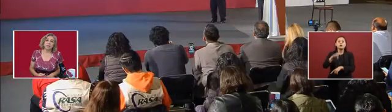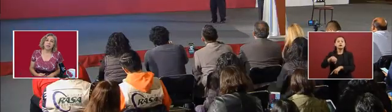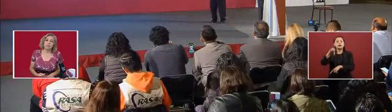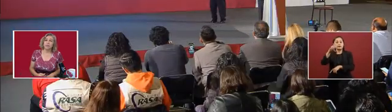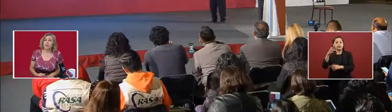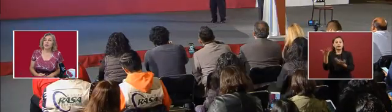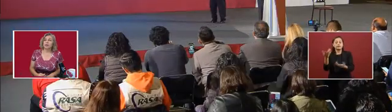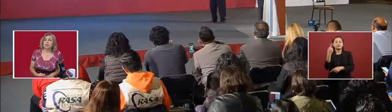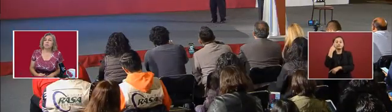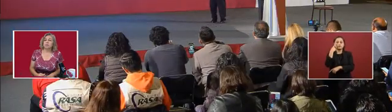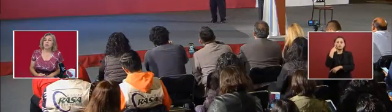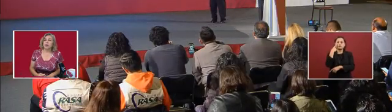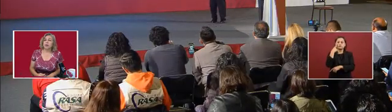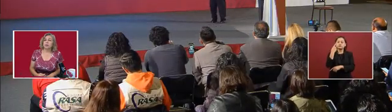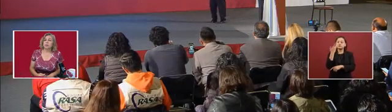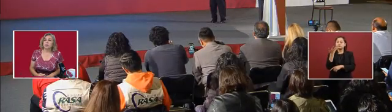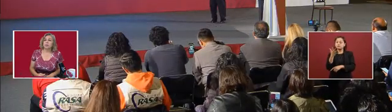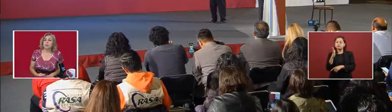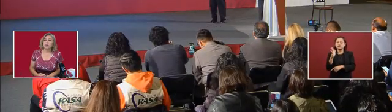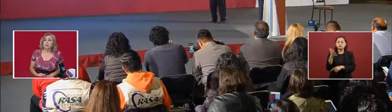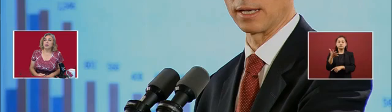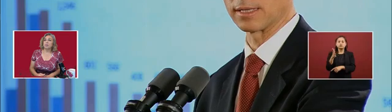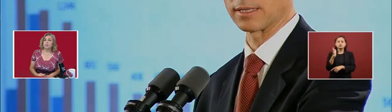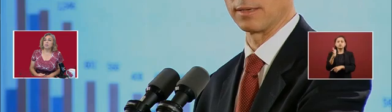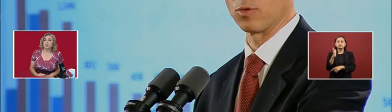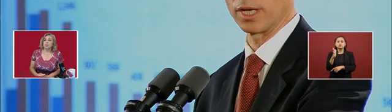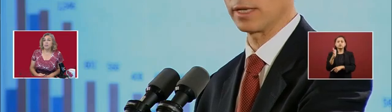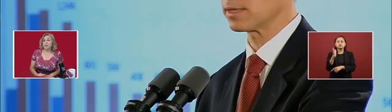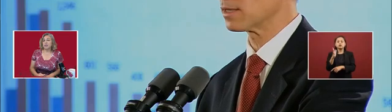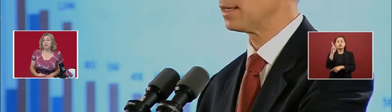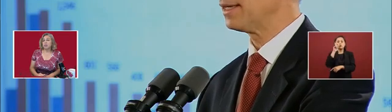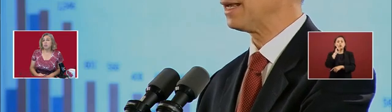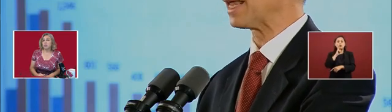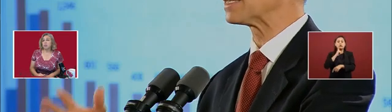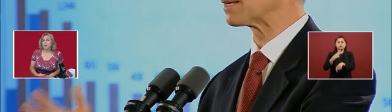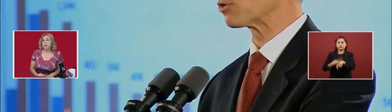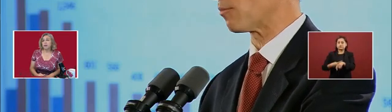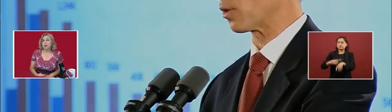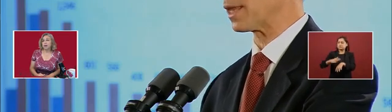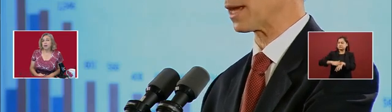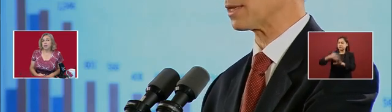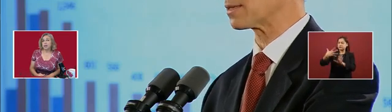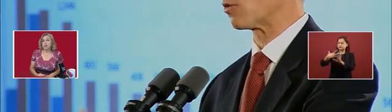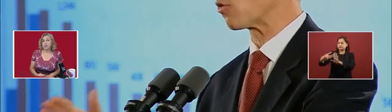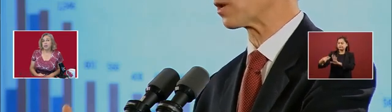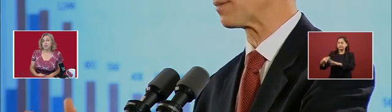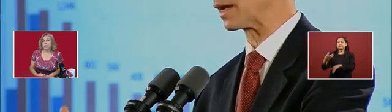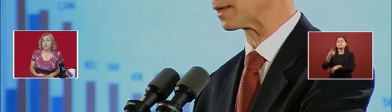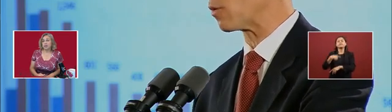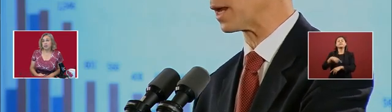needs to be detected when it's in the light phase, the mild phase.